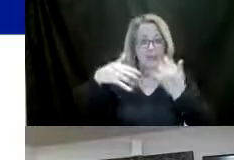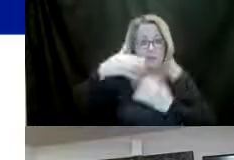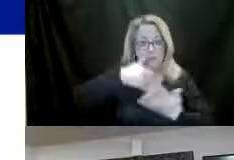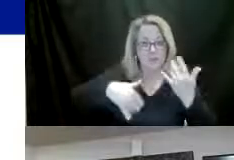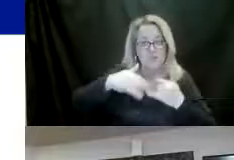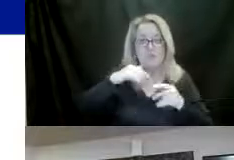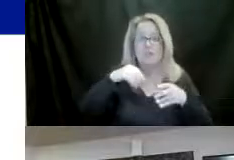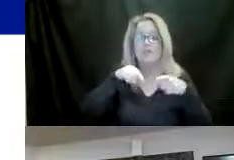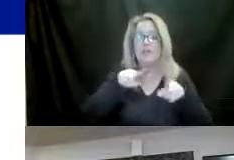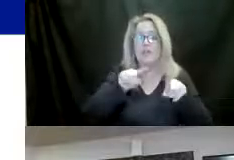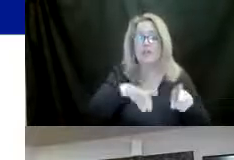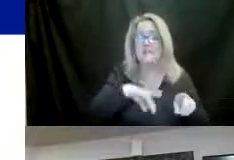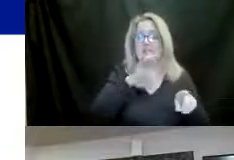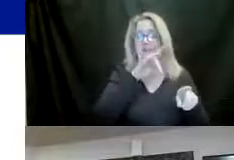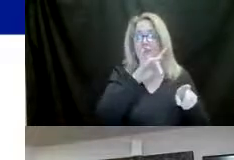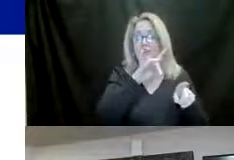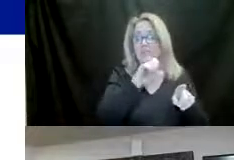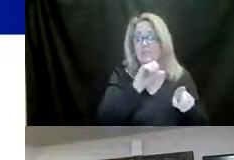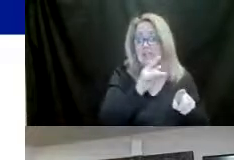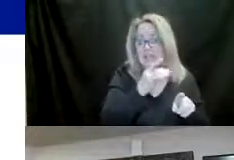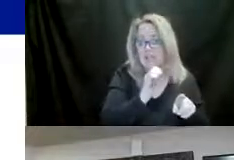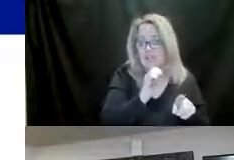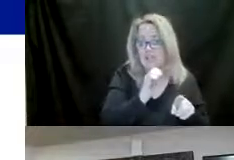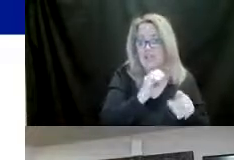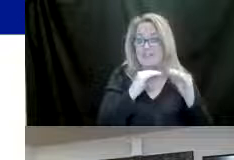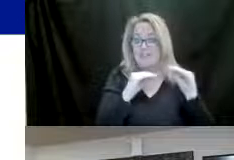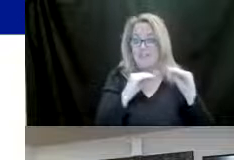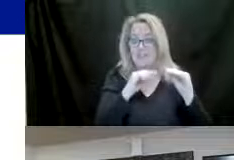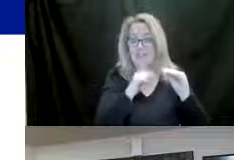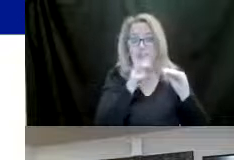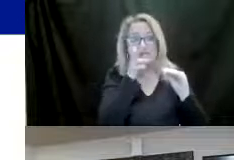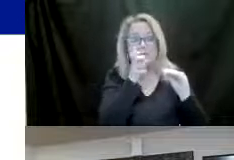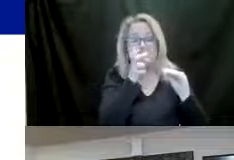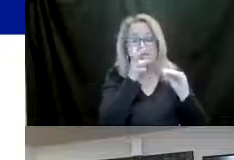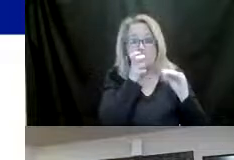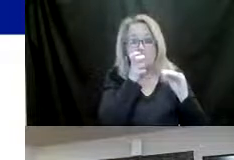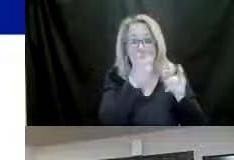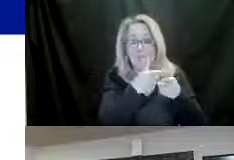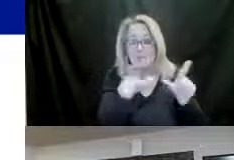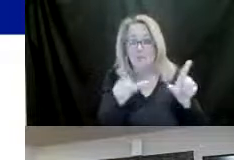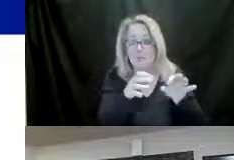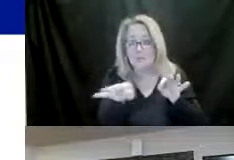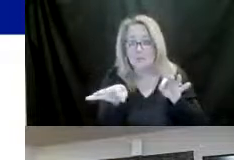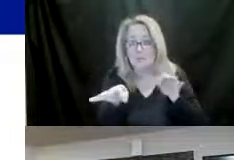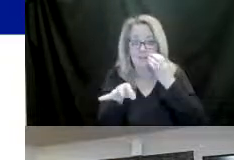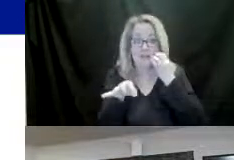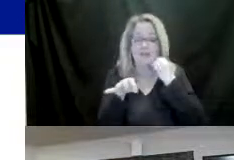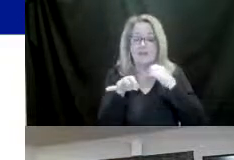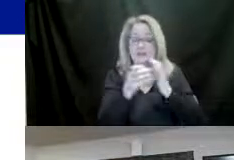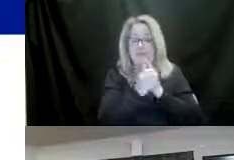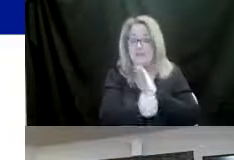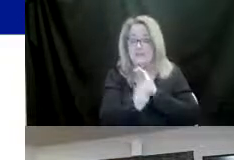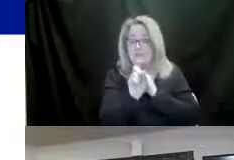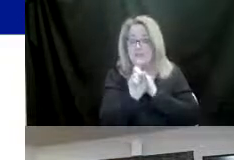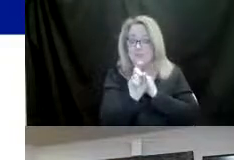discover stage teach children receptive language skills? I definitely do, and particularly if